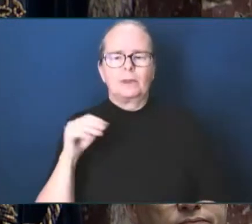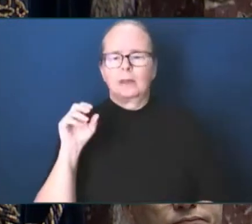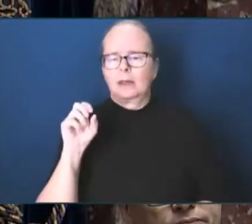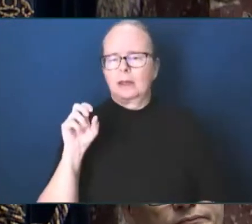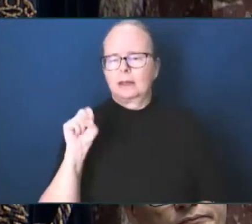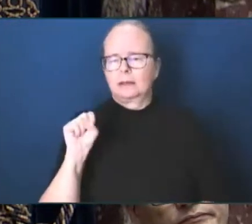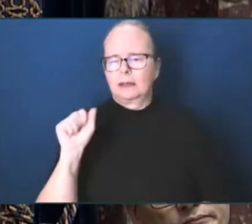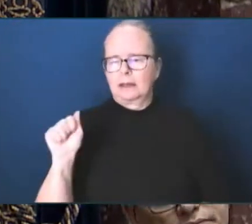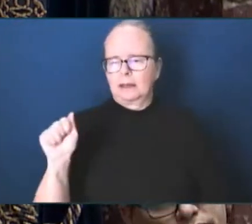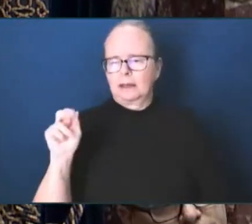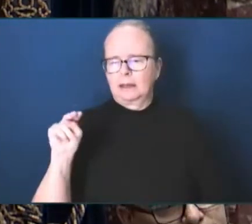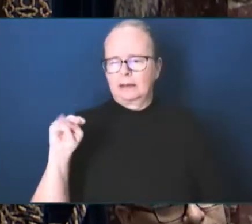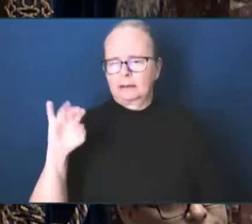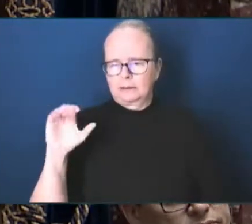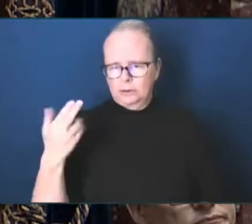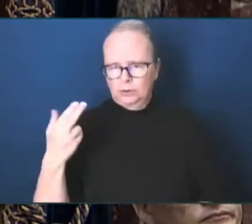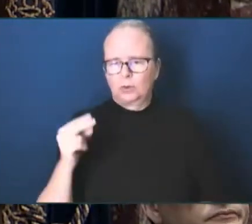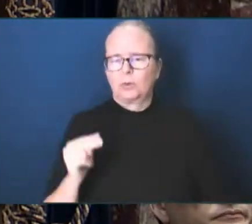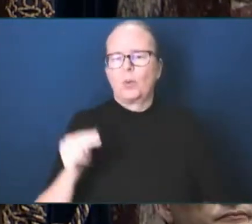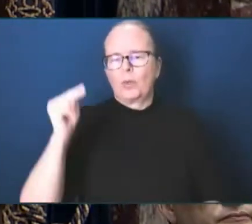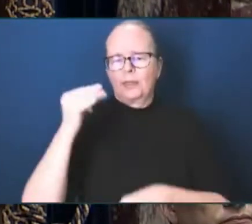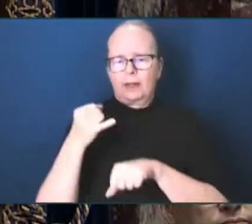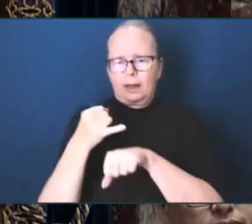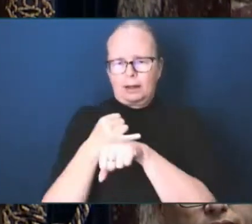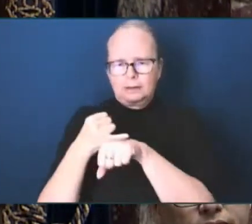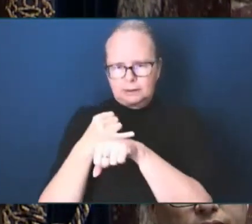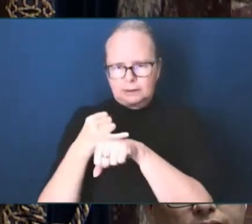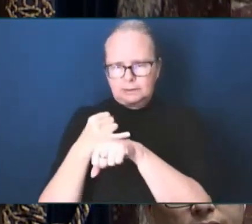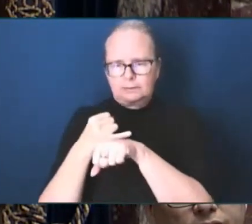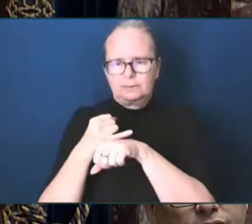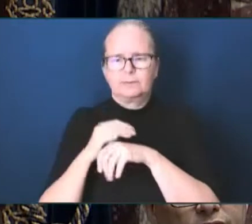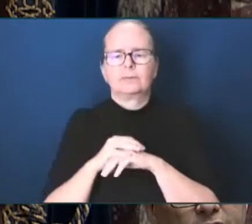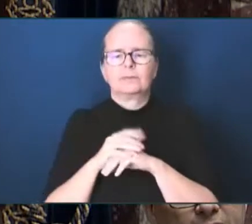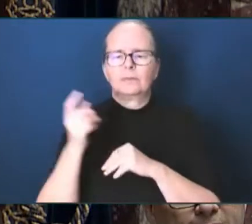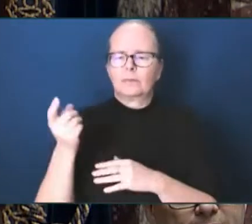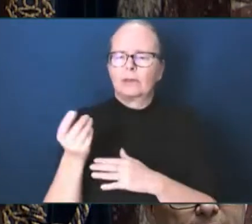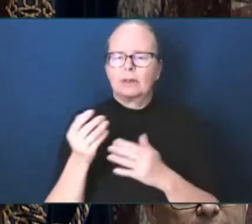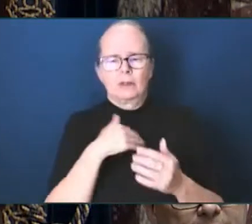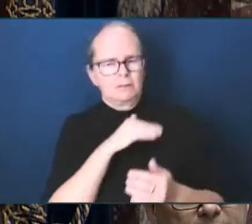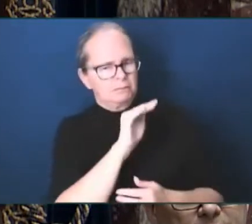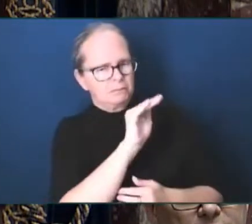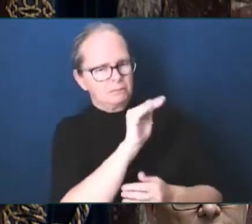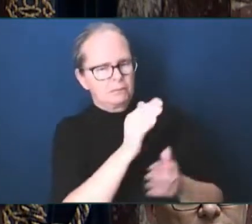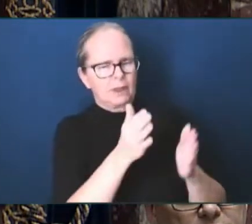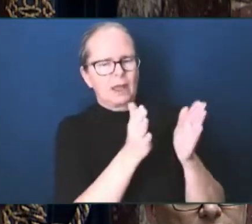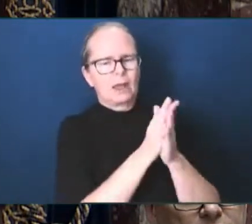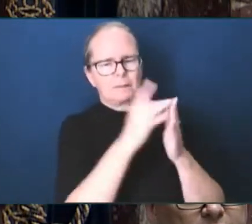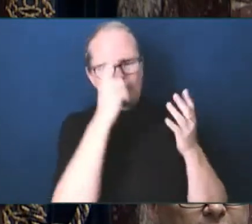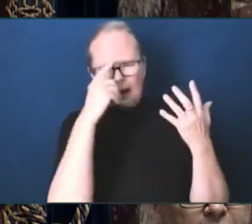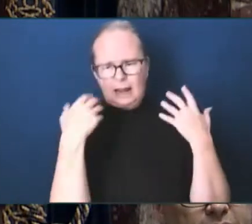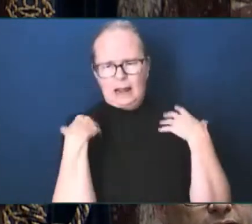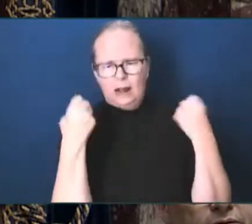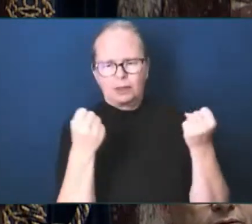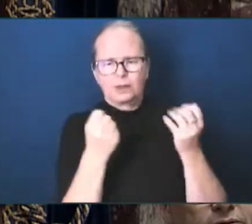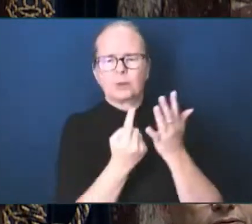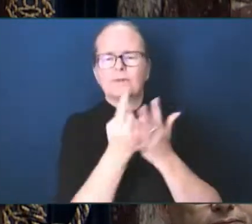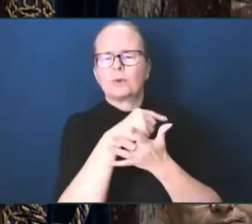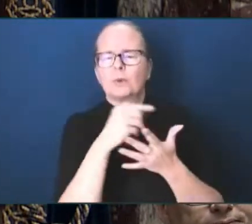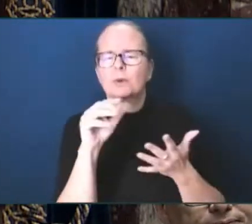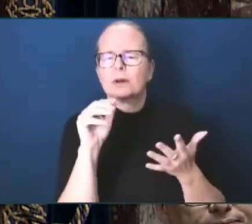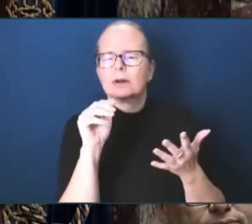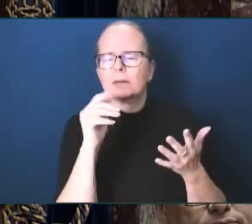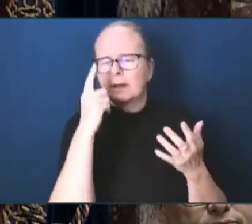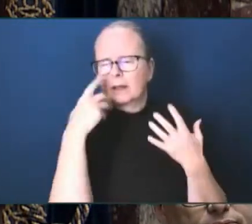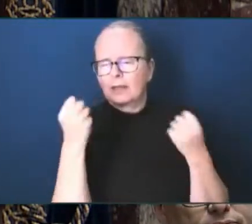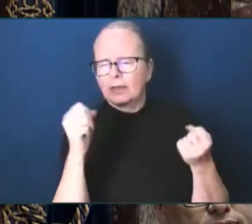a full review of the Mental Health Act. They call it outdated. We've heard this before. The committee that I sat on,